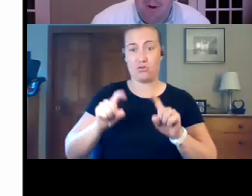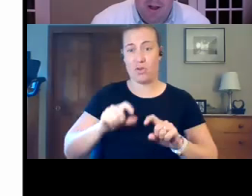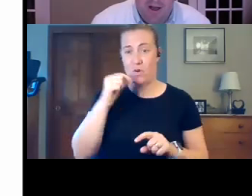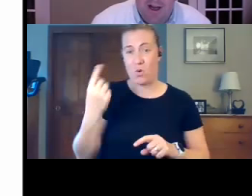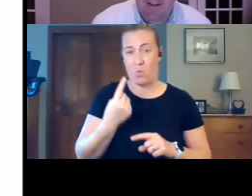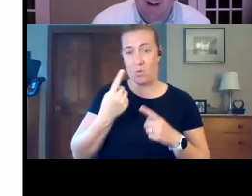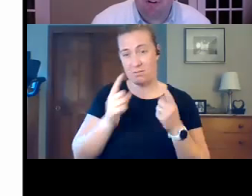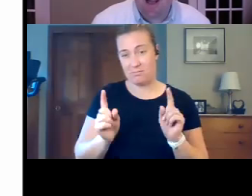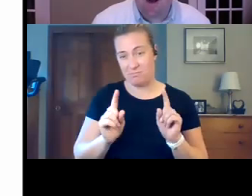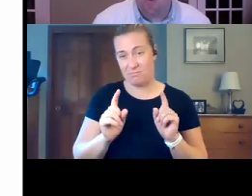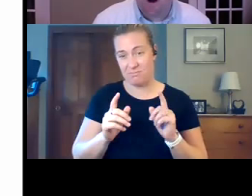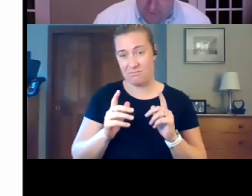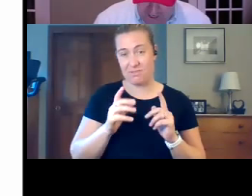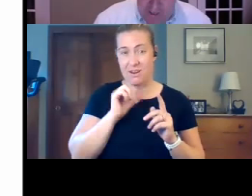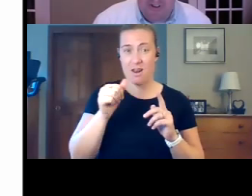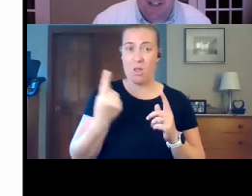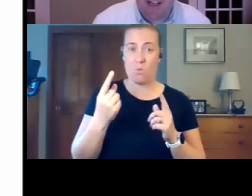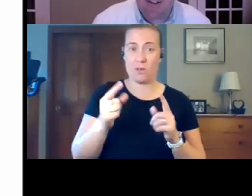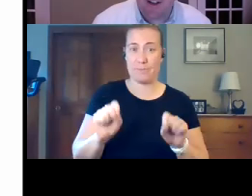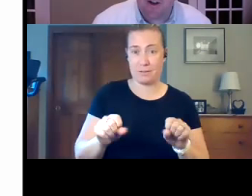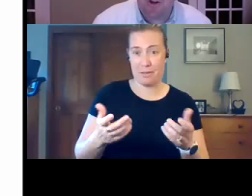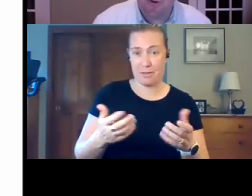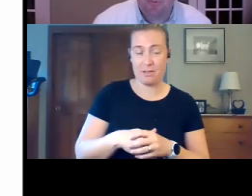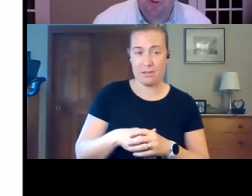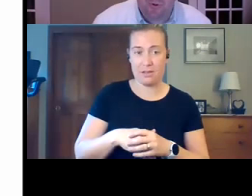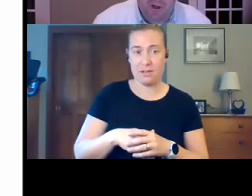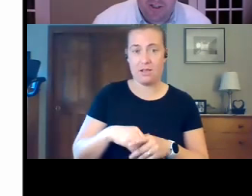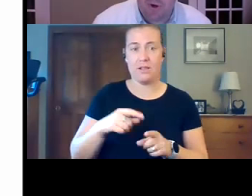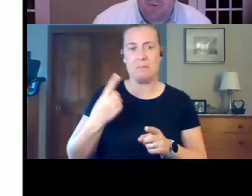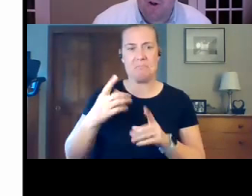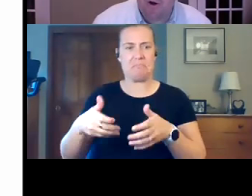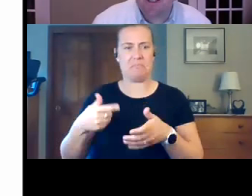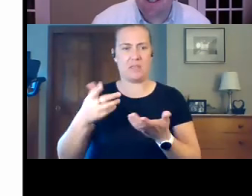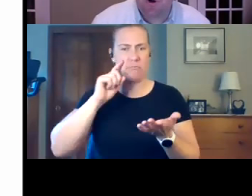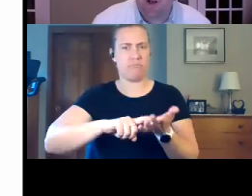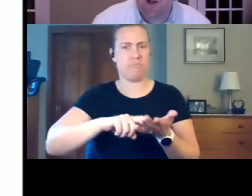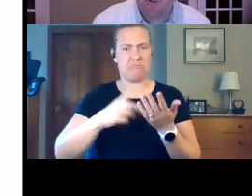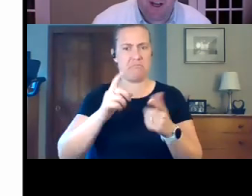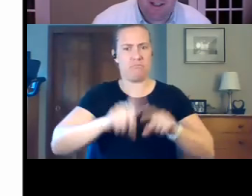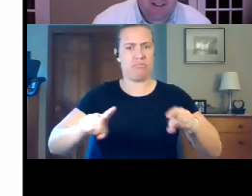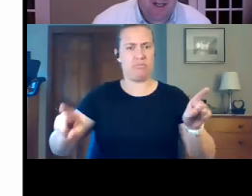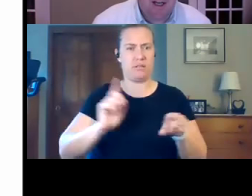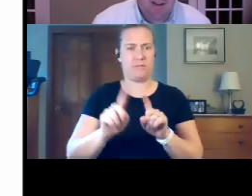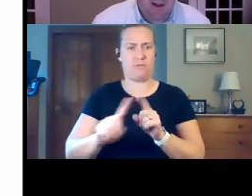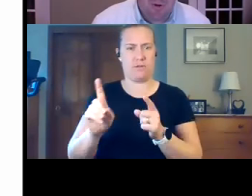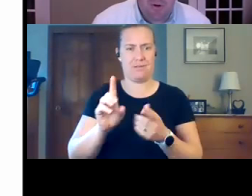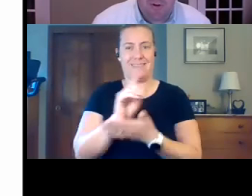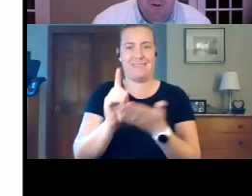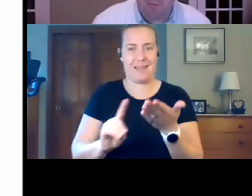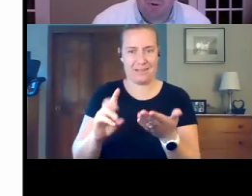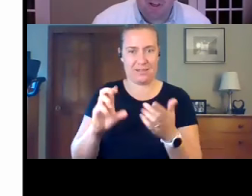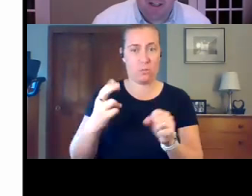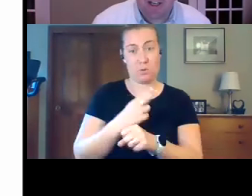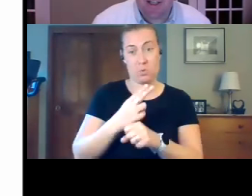job identifying a wide range of designs that could be used, both experimental and quasi-experimental designs that could be used